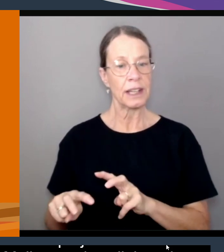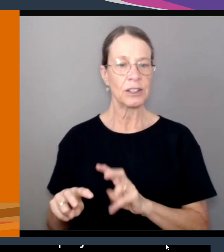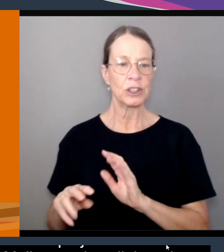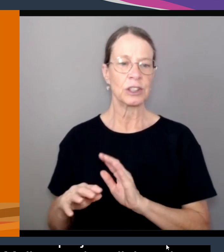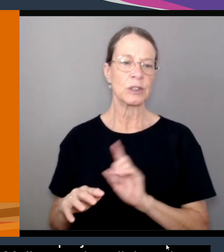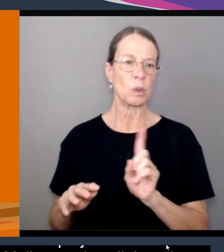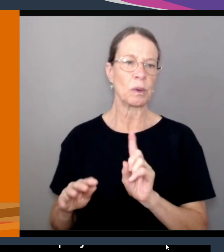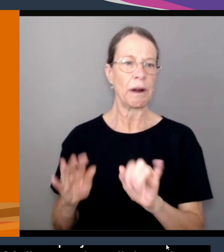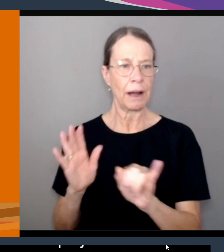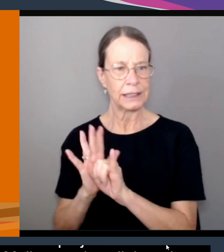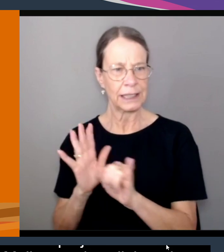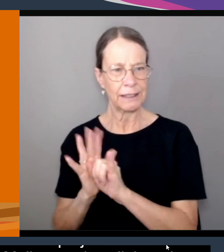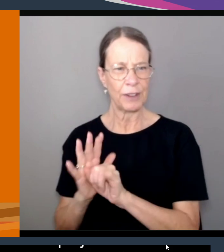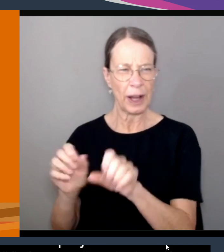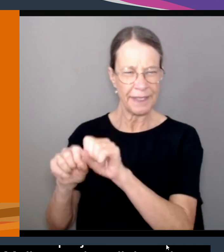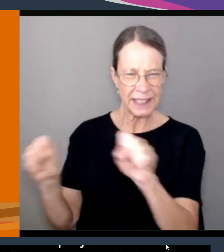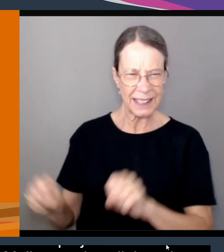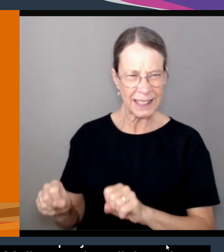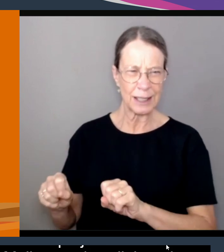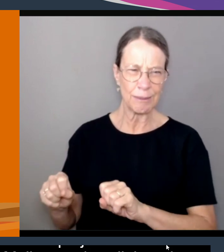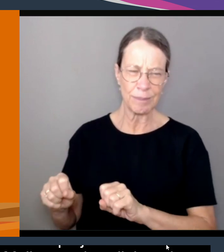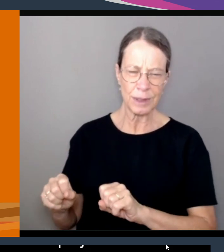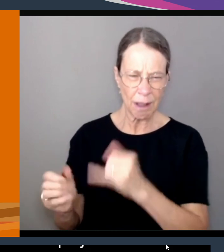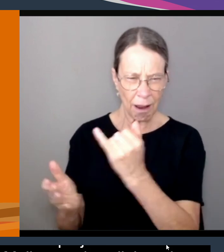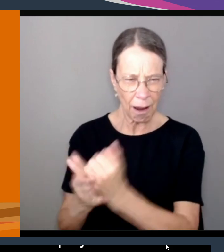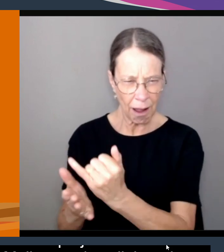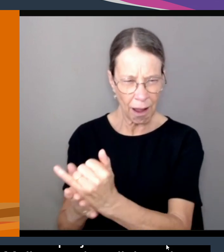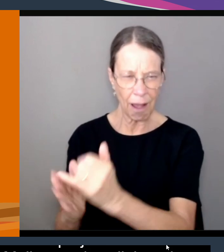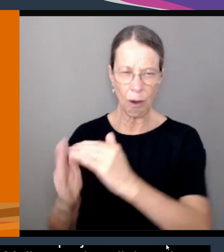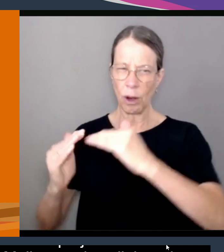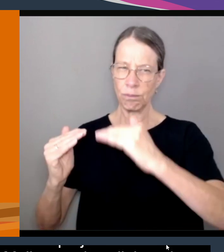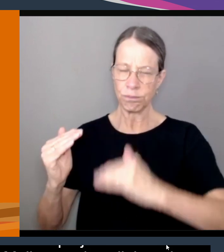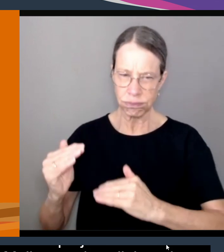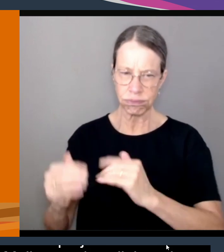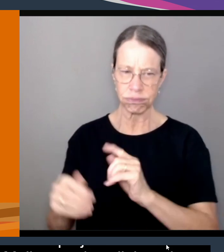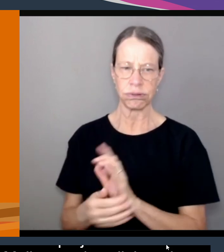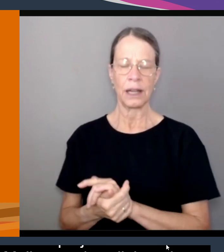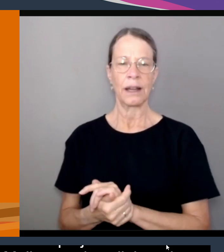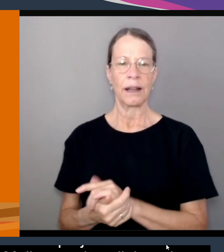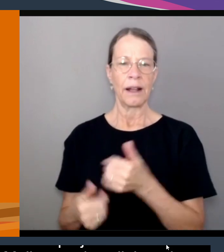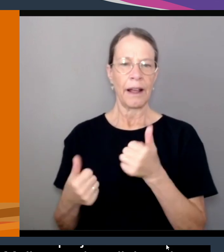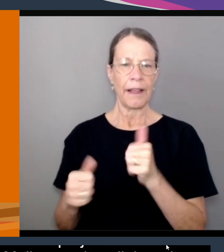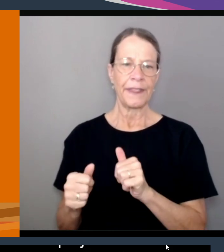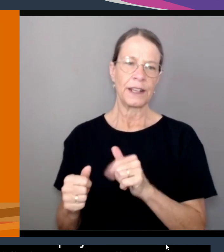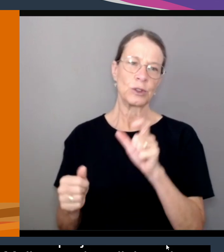short and co-designing solutions that can actually make a policy and service delivery impact.